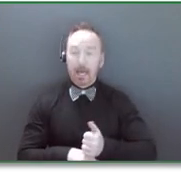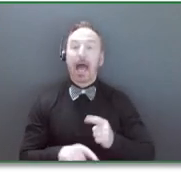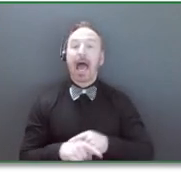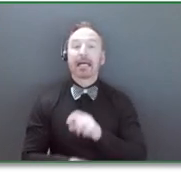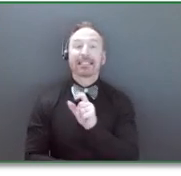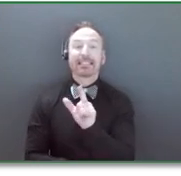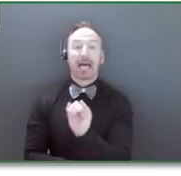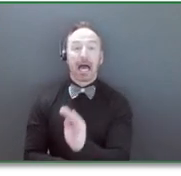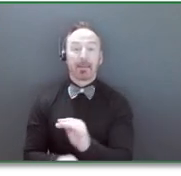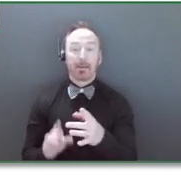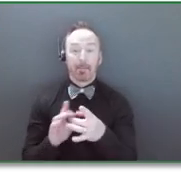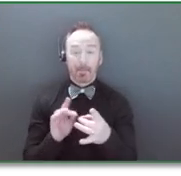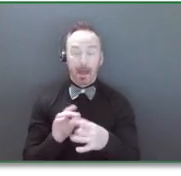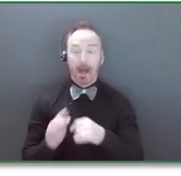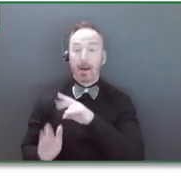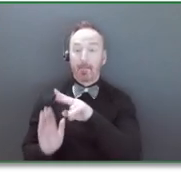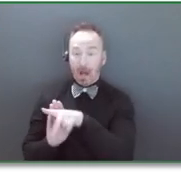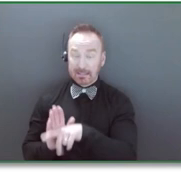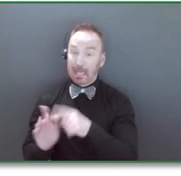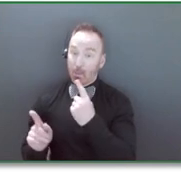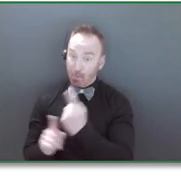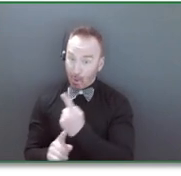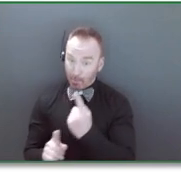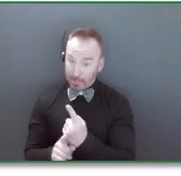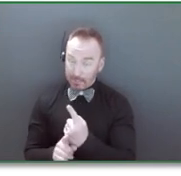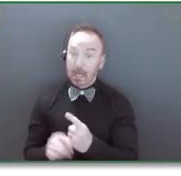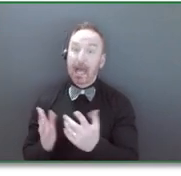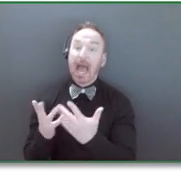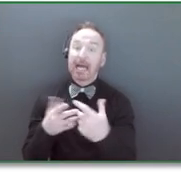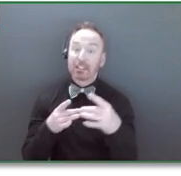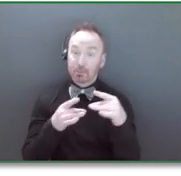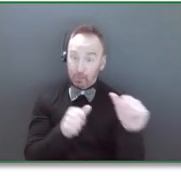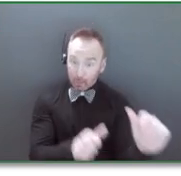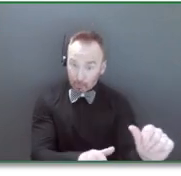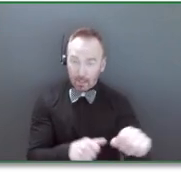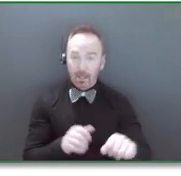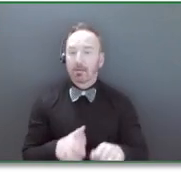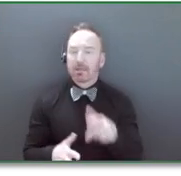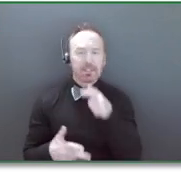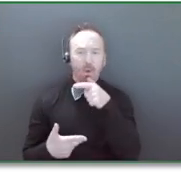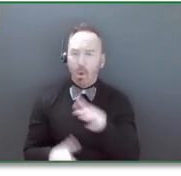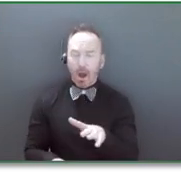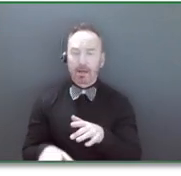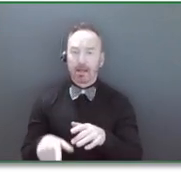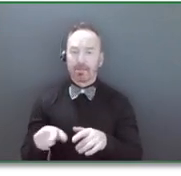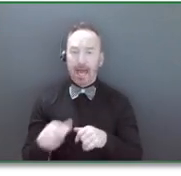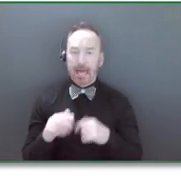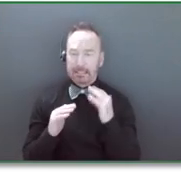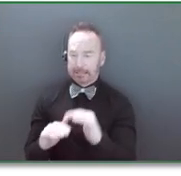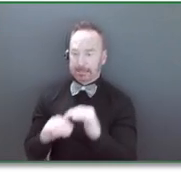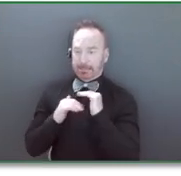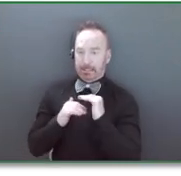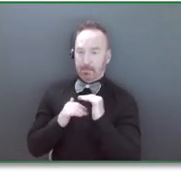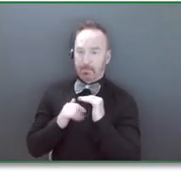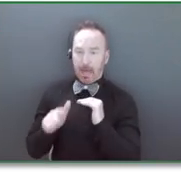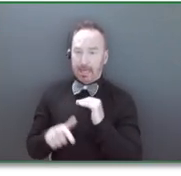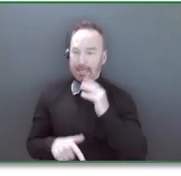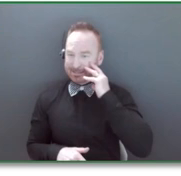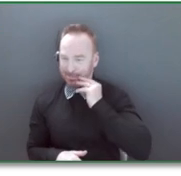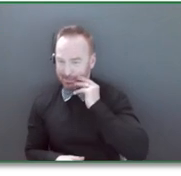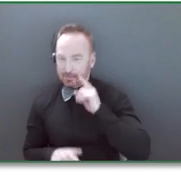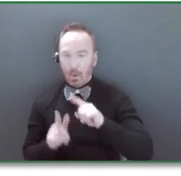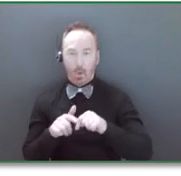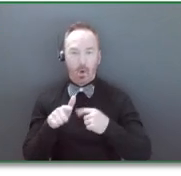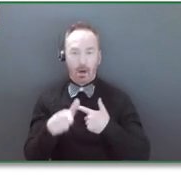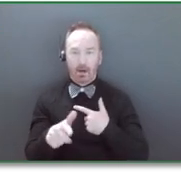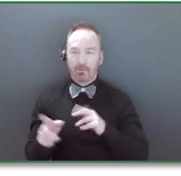to be appropriate, effective, and efficient. We don't want to be constrained by the limits of the experience and imaginations of those writing policies.